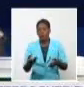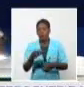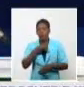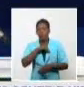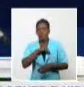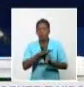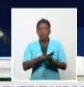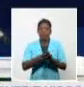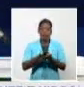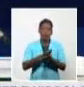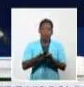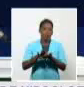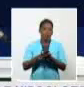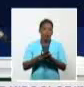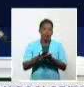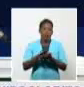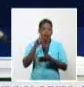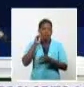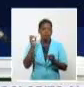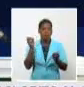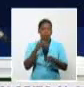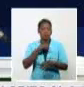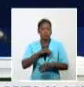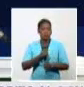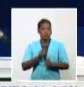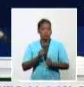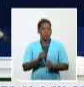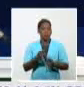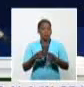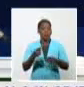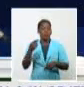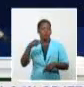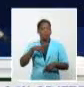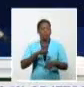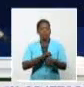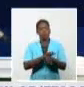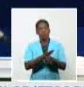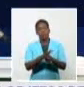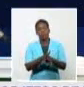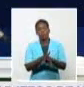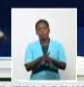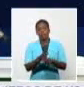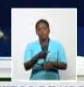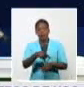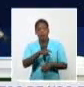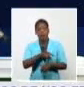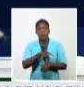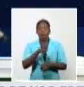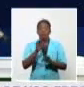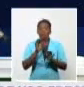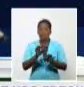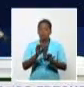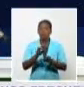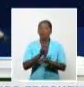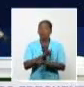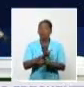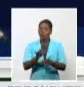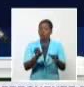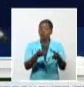yesterday, 24 were asymptomatic. This brings the total to 673, which